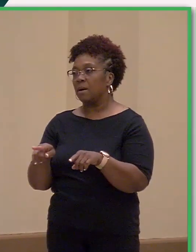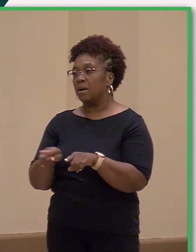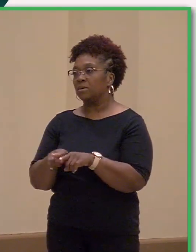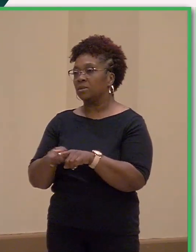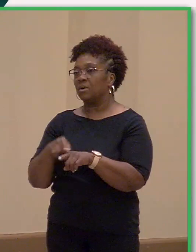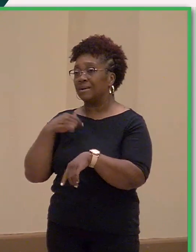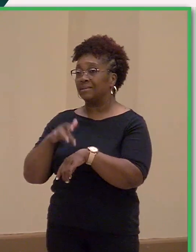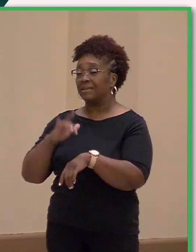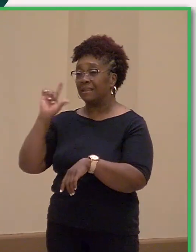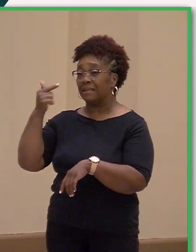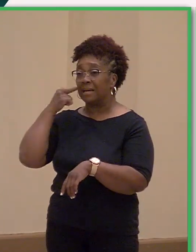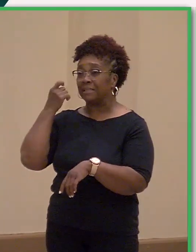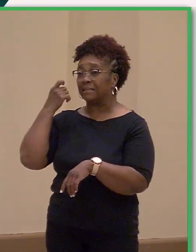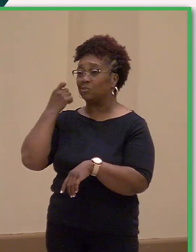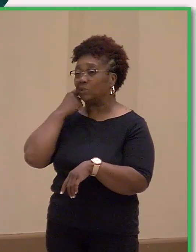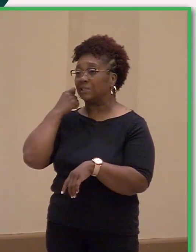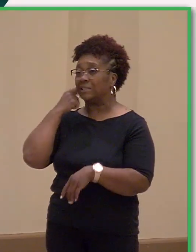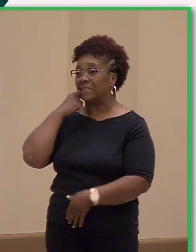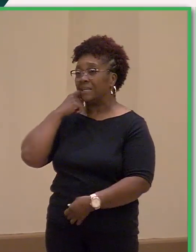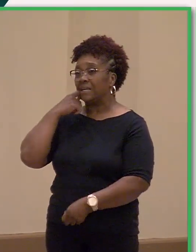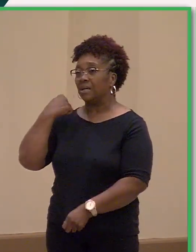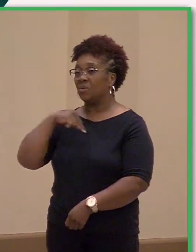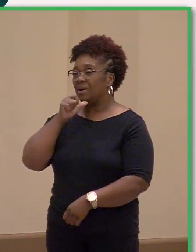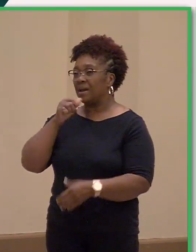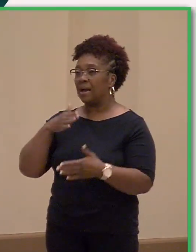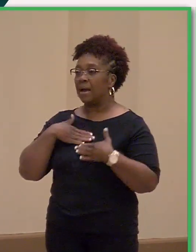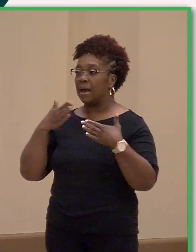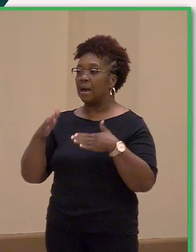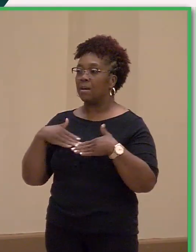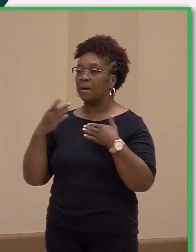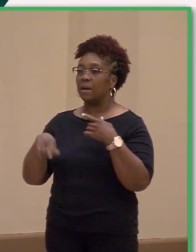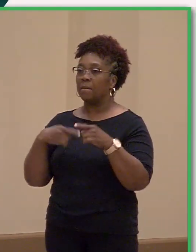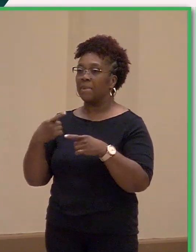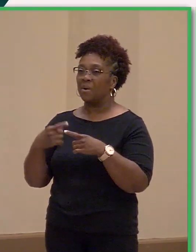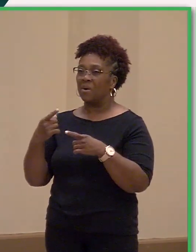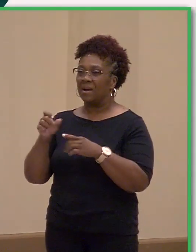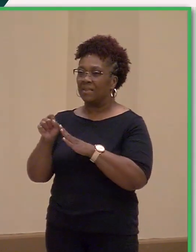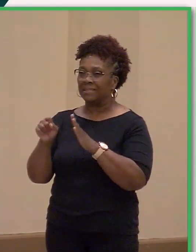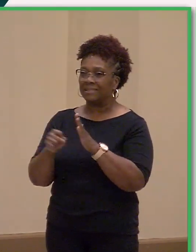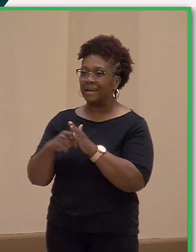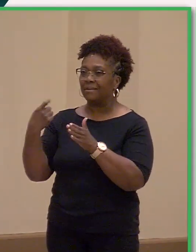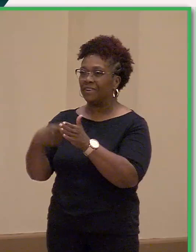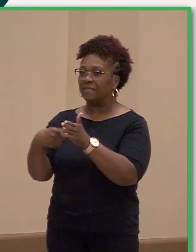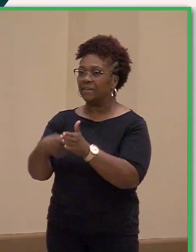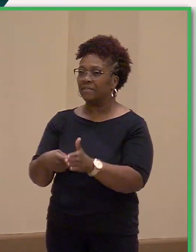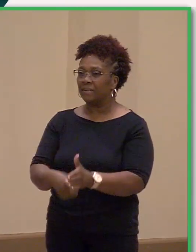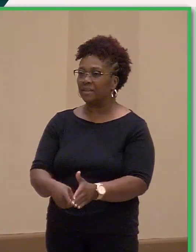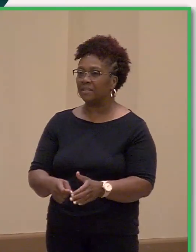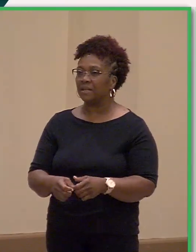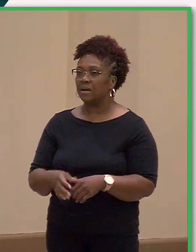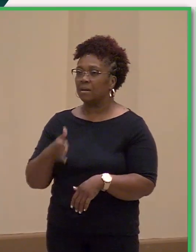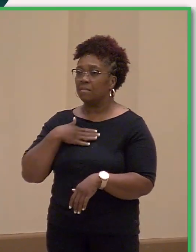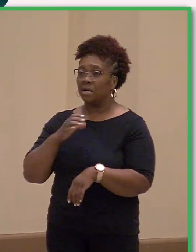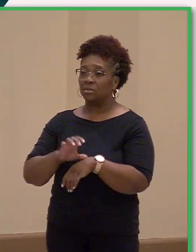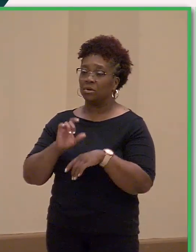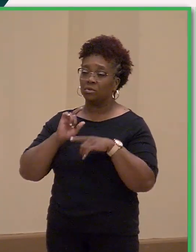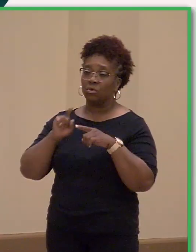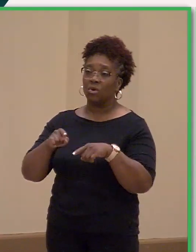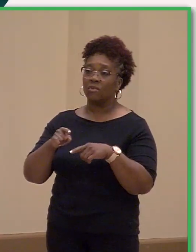few weeks ago. We're not happy about the state charging all these fees. I know my church going for a picnic. I'm not going.